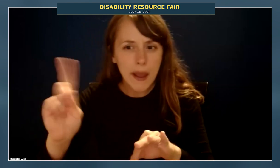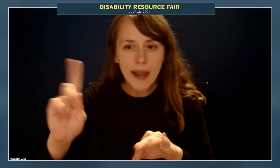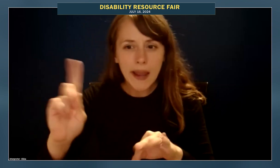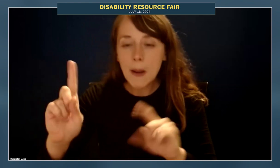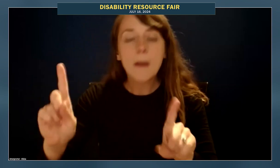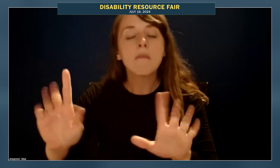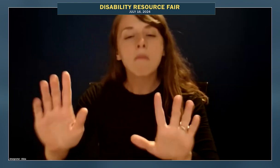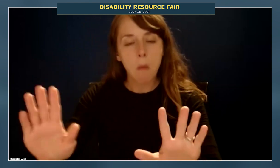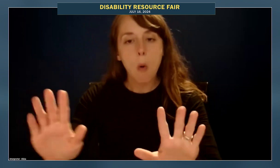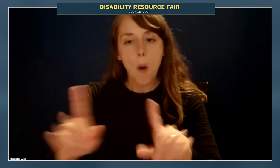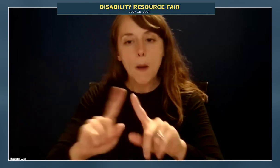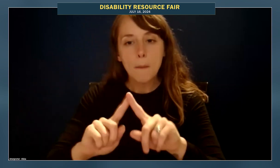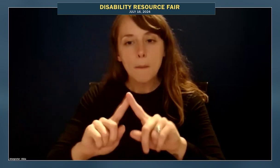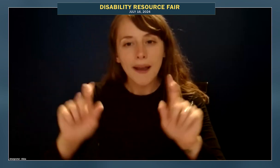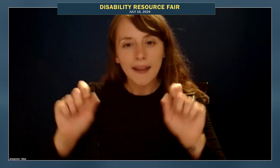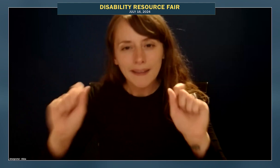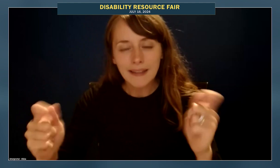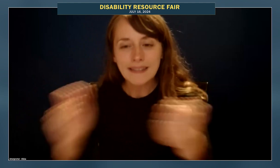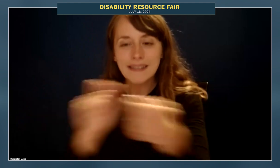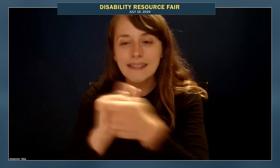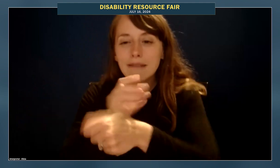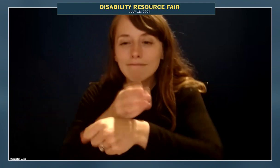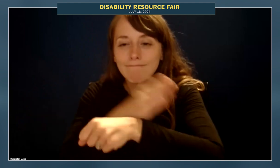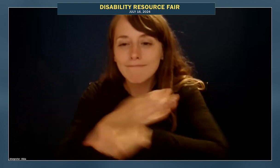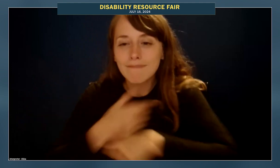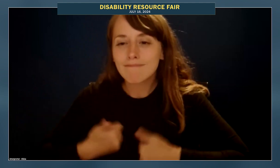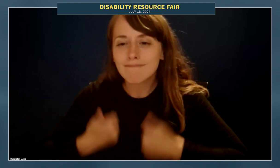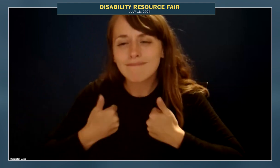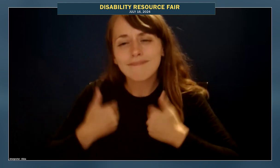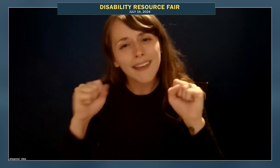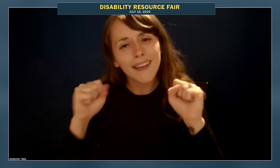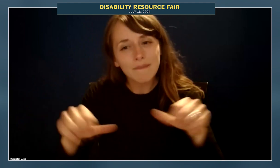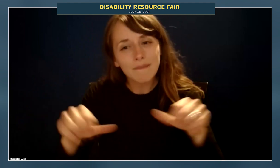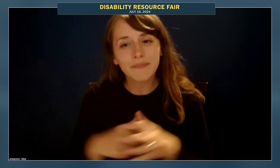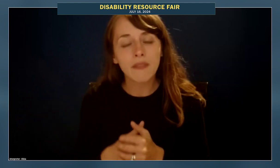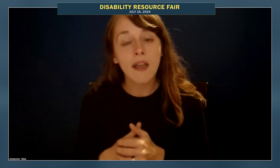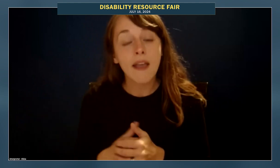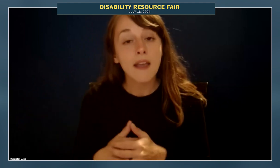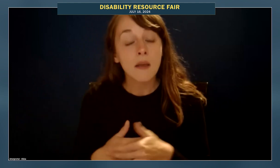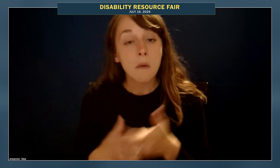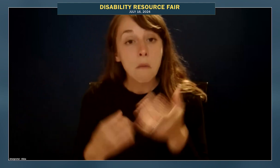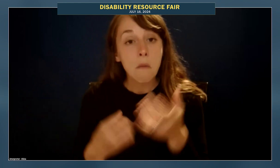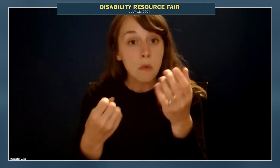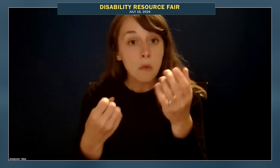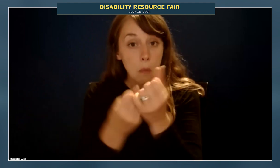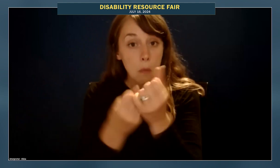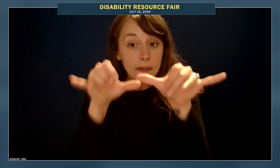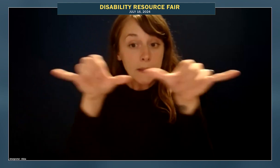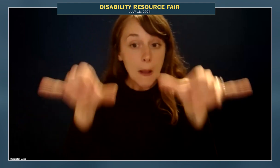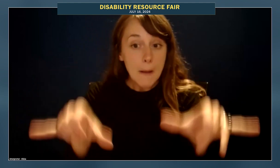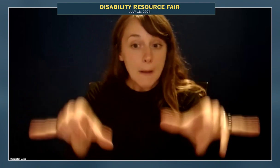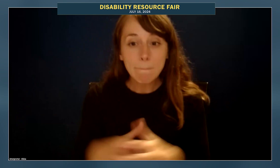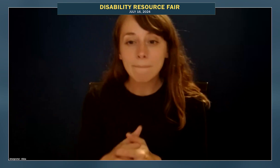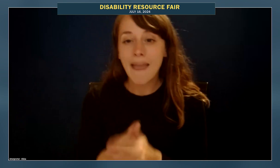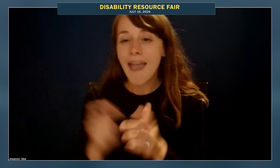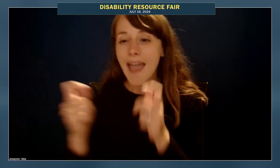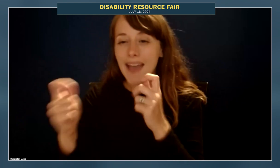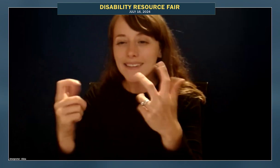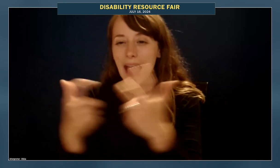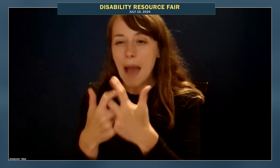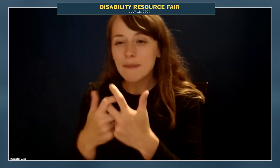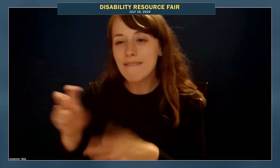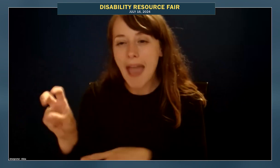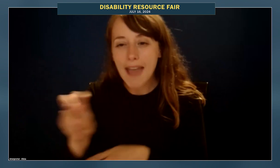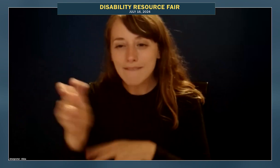be transformative. Having support systems and adaptive adventures in place as